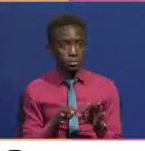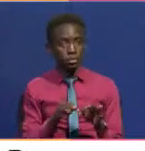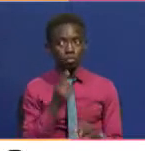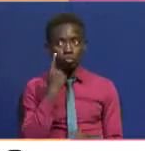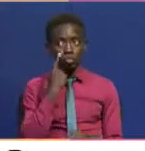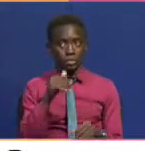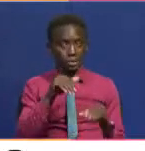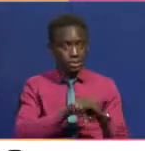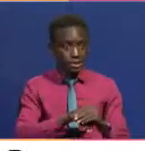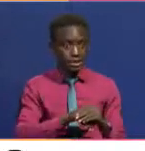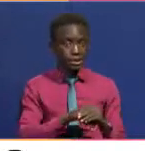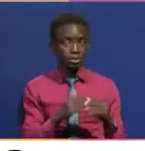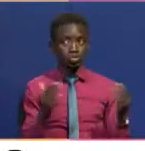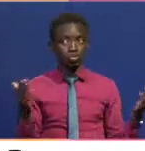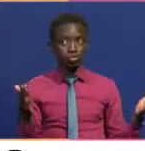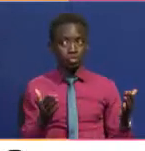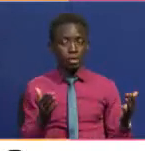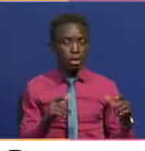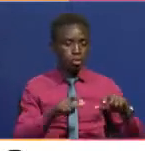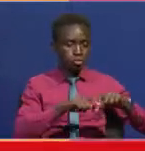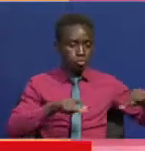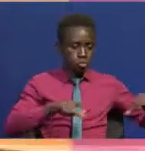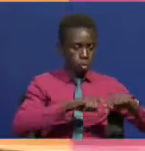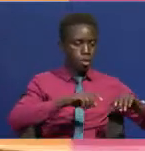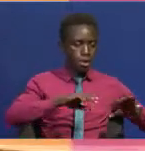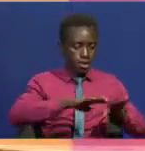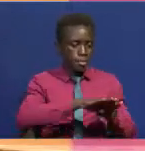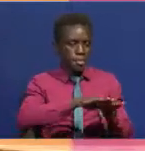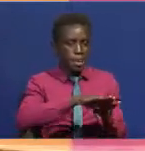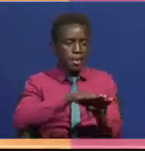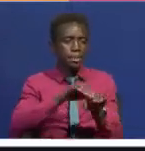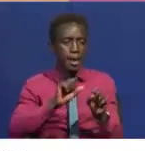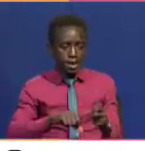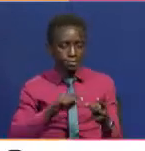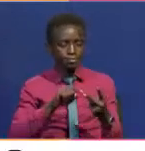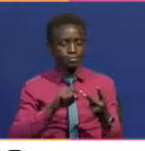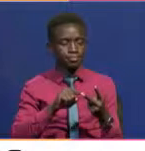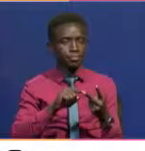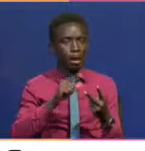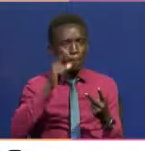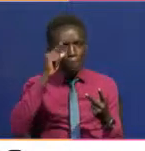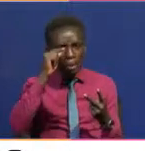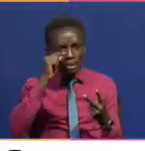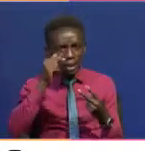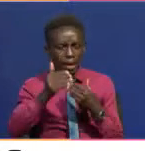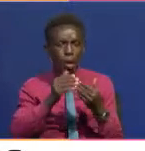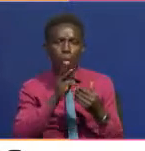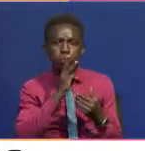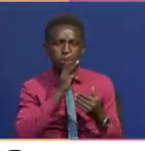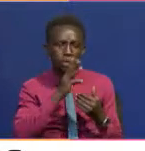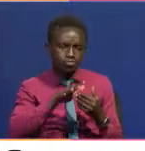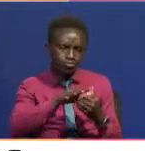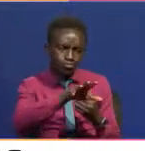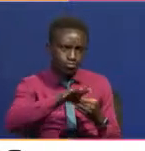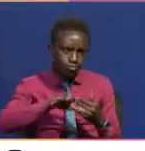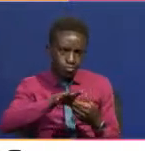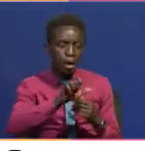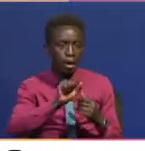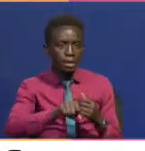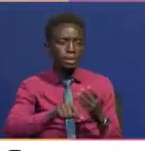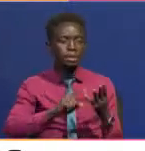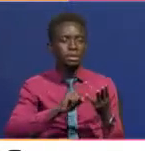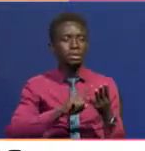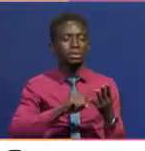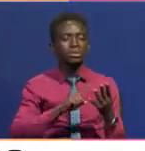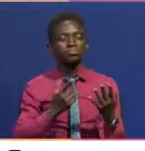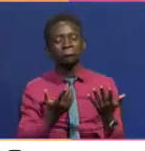wooden surface. You can play it on the beach, you can play it on grass, or even on the dusty ground. All you need